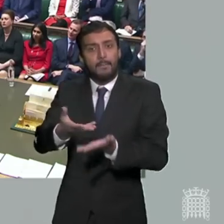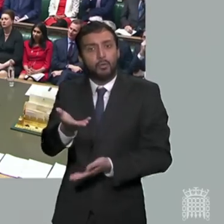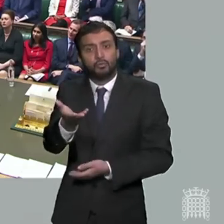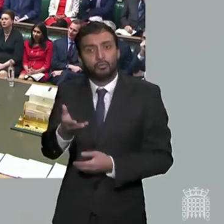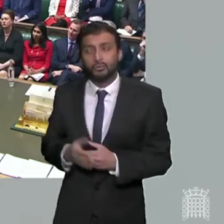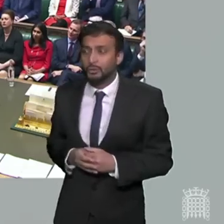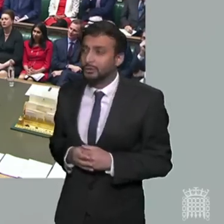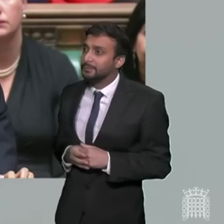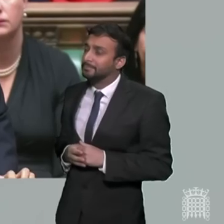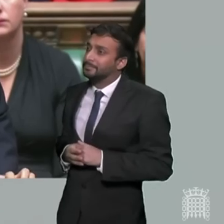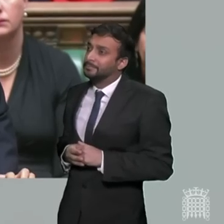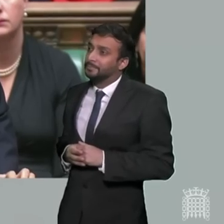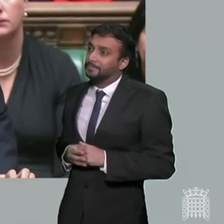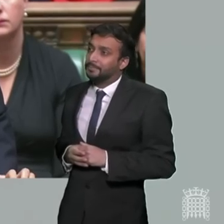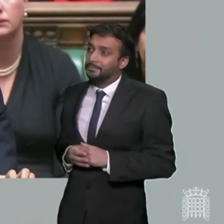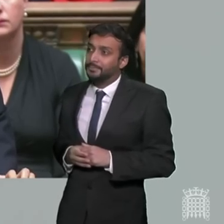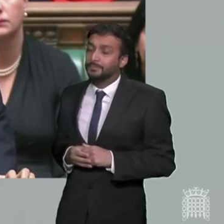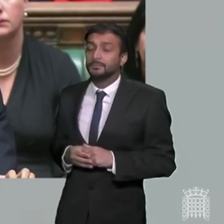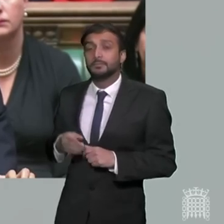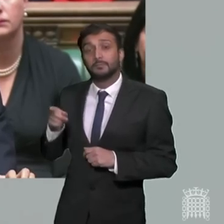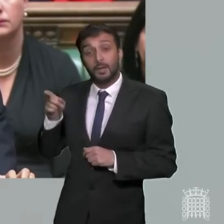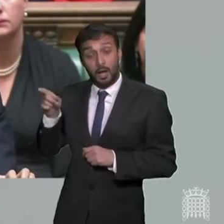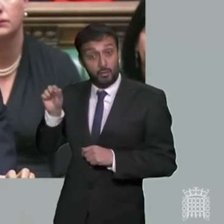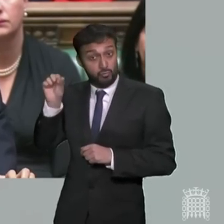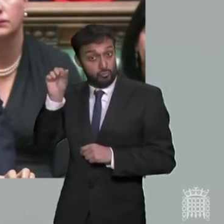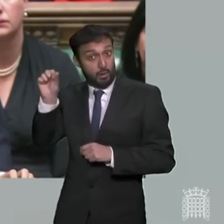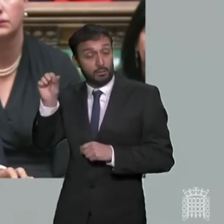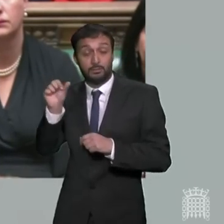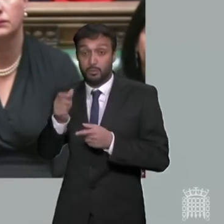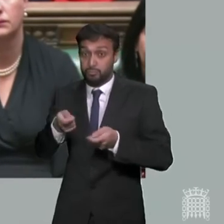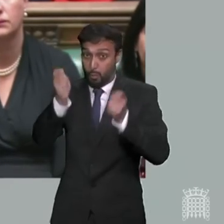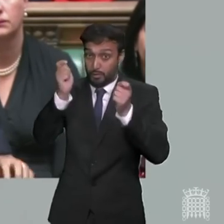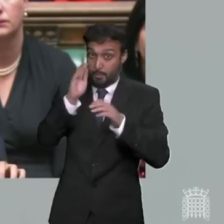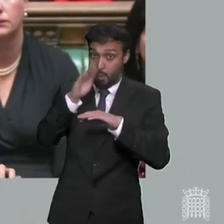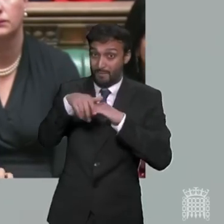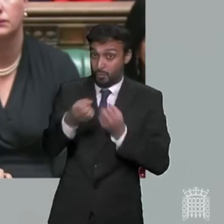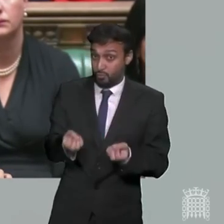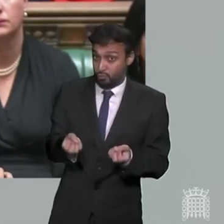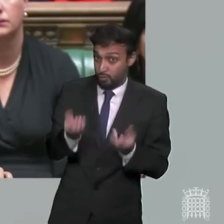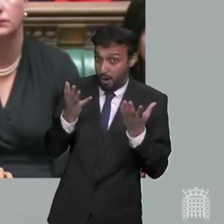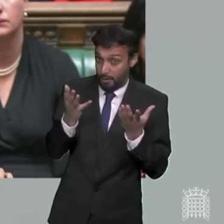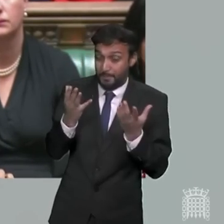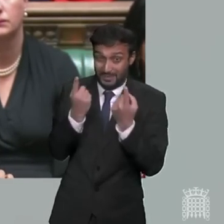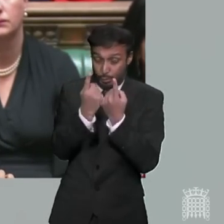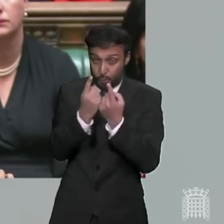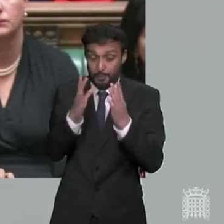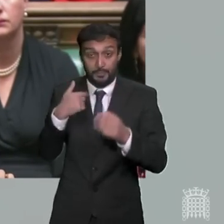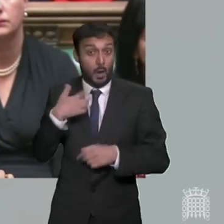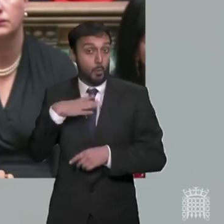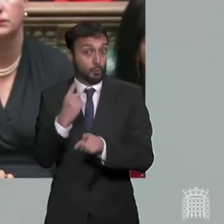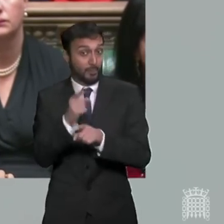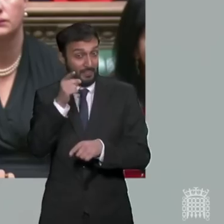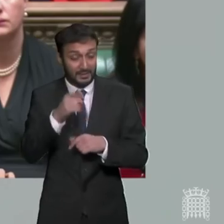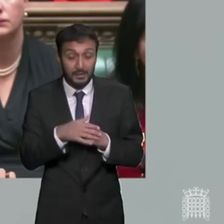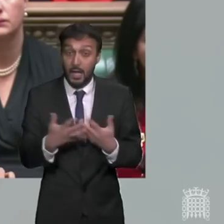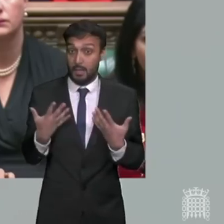Mr. Speaker, it's right that he brought up legislation with regard to strikes, and I'm very happy to address it, actually. So, hard-working families right